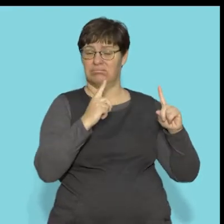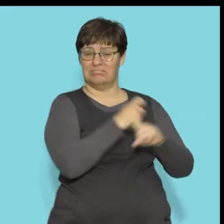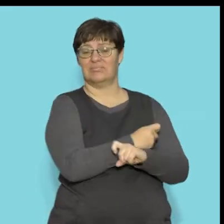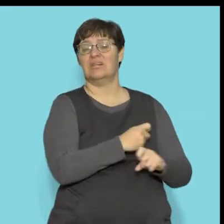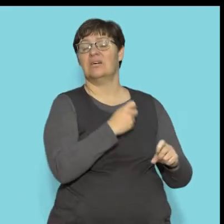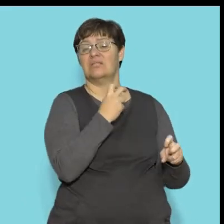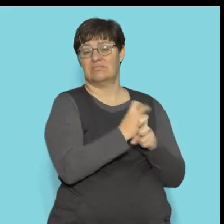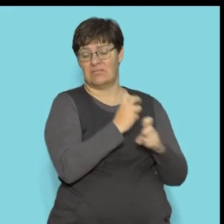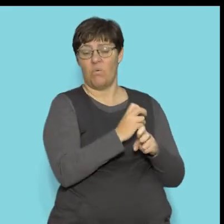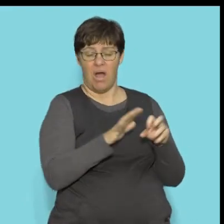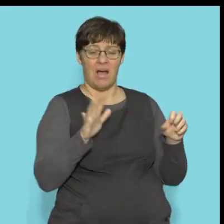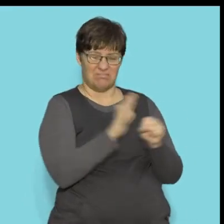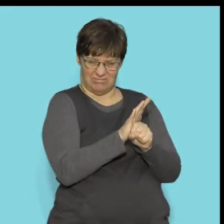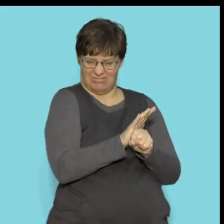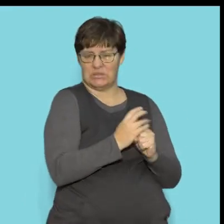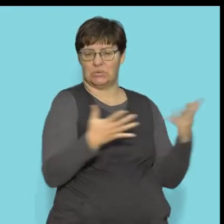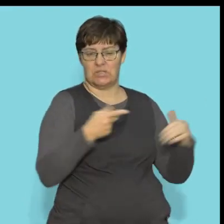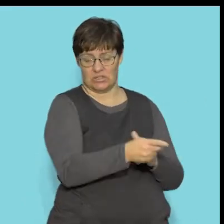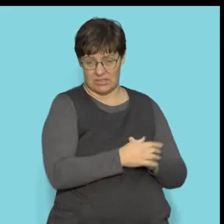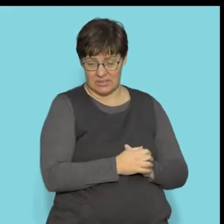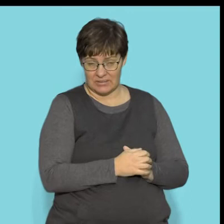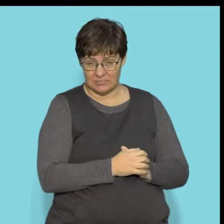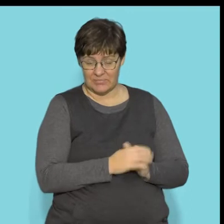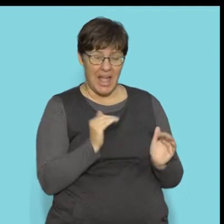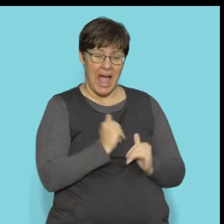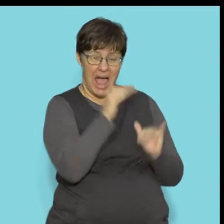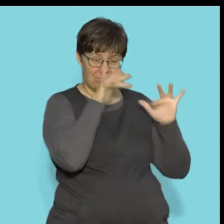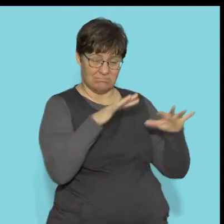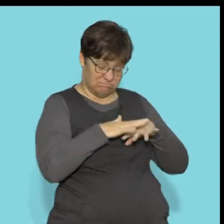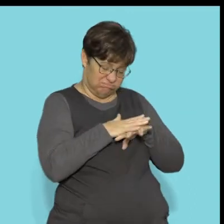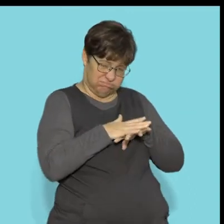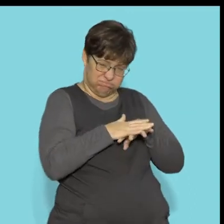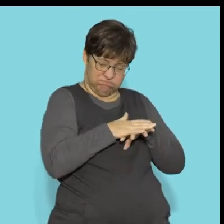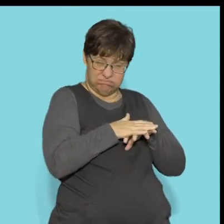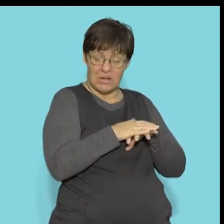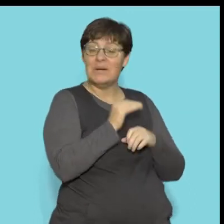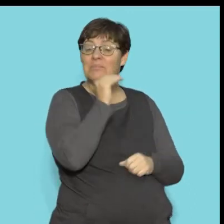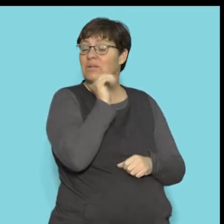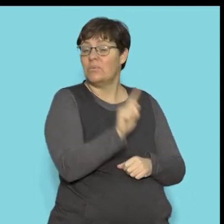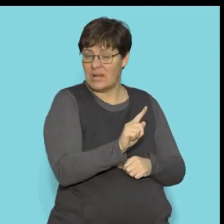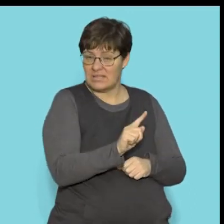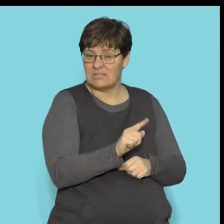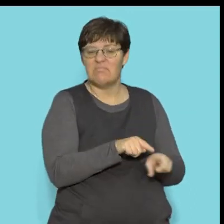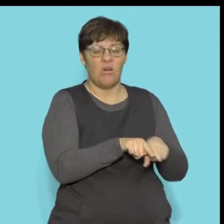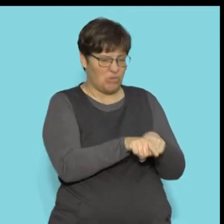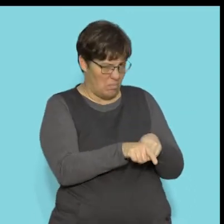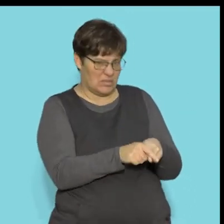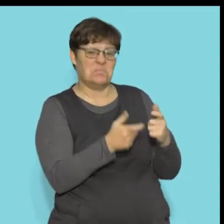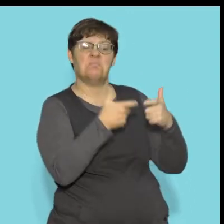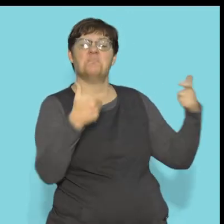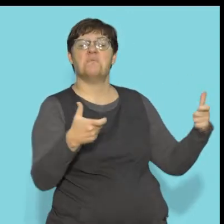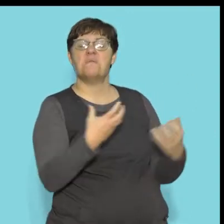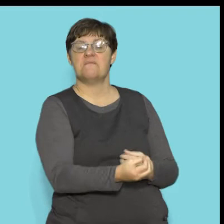were crowded. In other words, high population density means greater